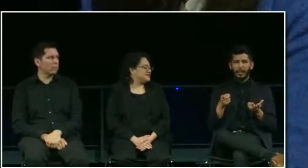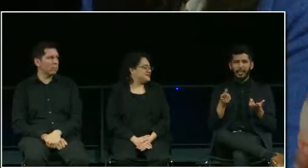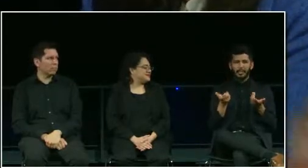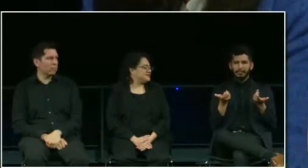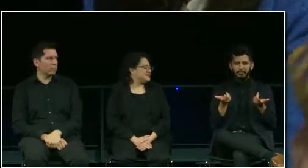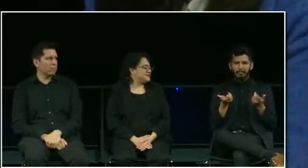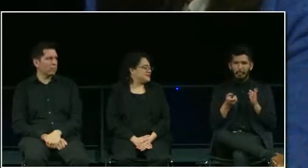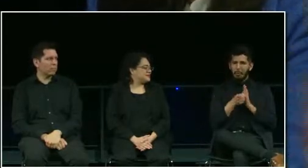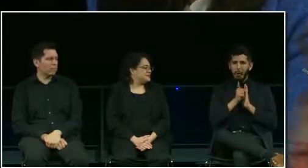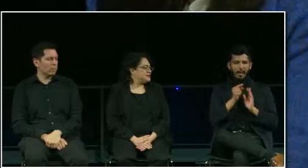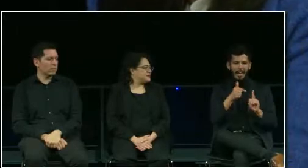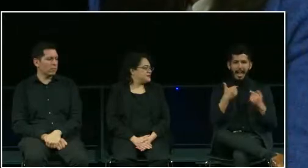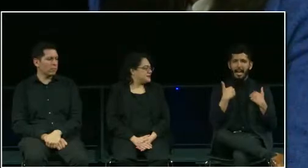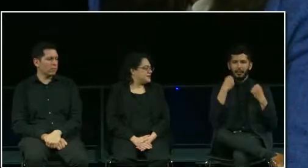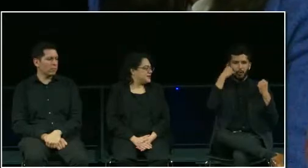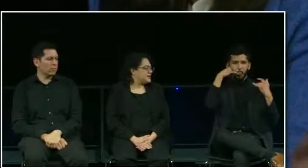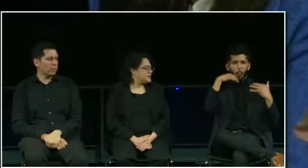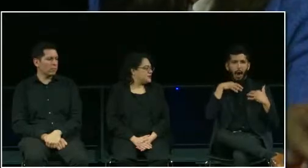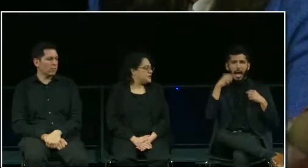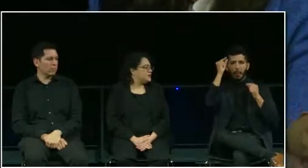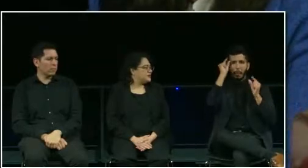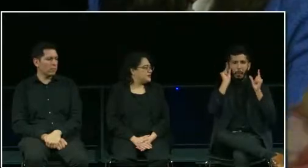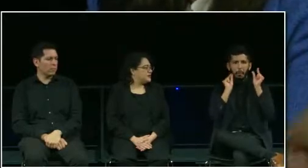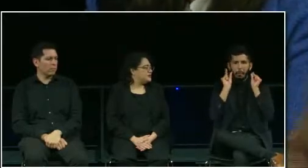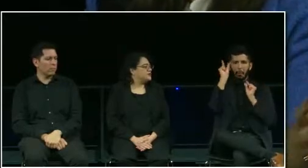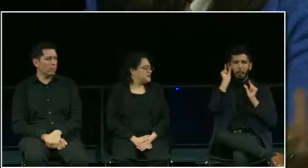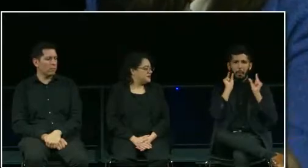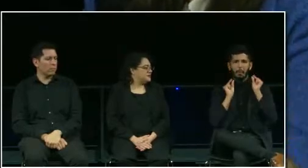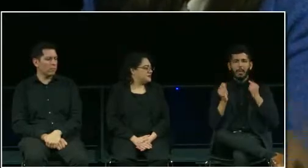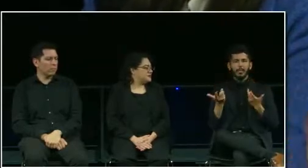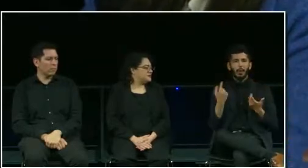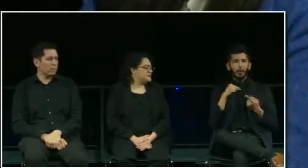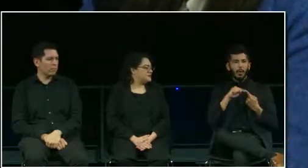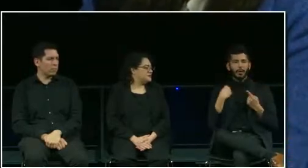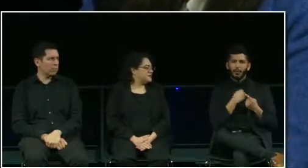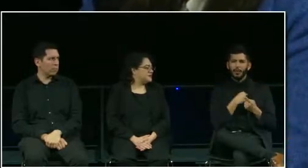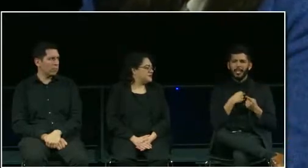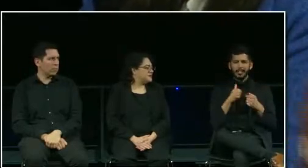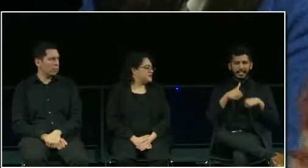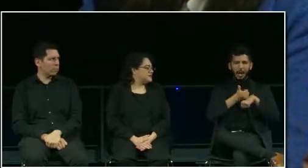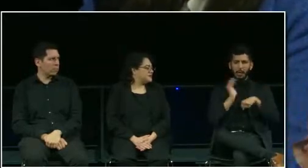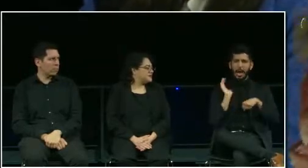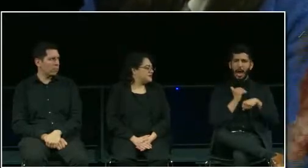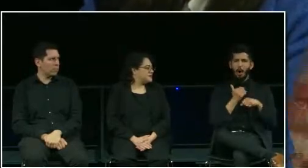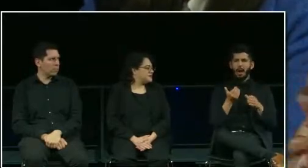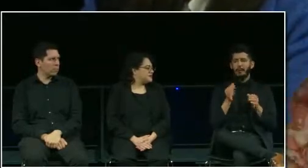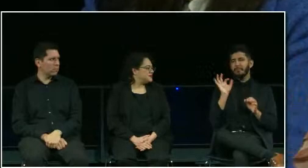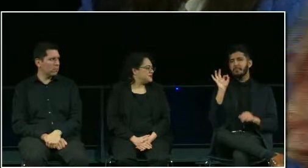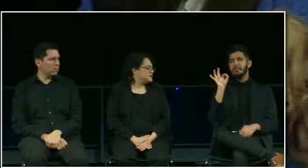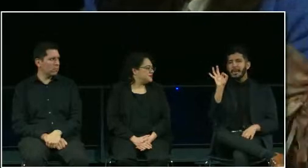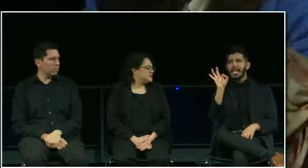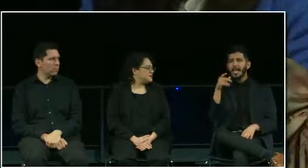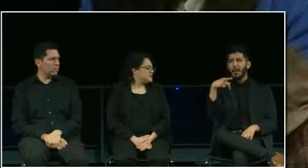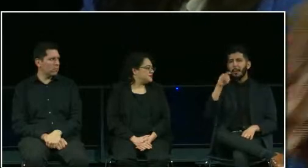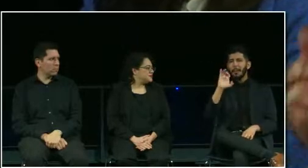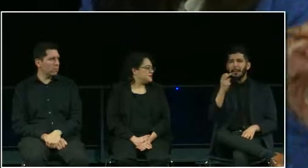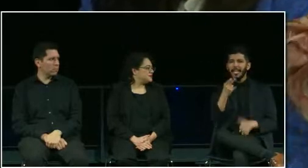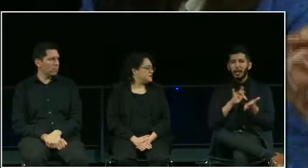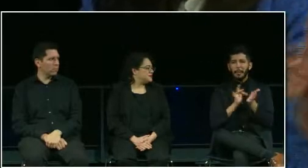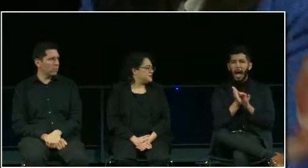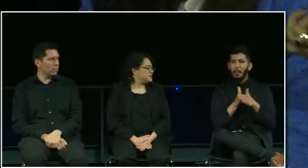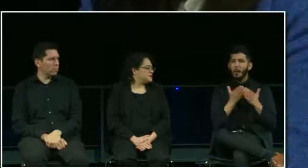covered in beads of sweat. So it's like when we developed the pitch bible, the animation style